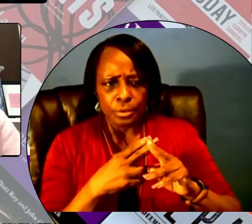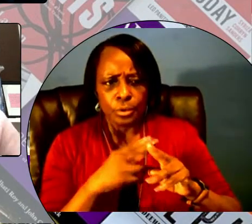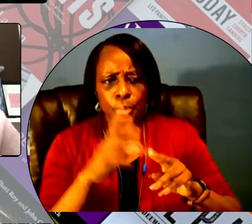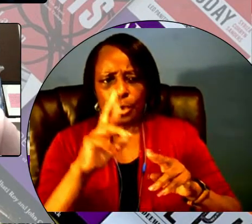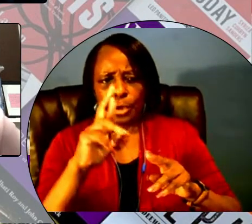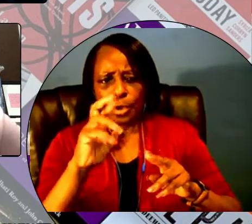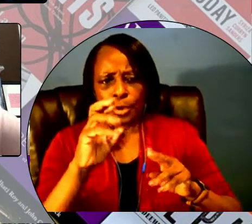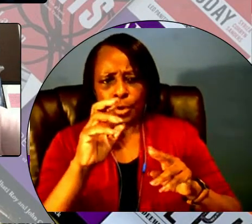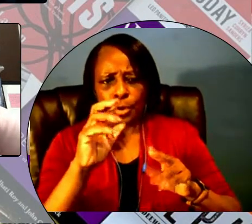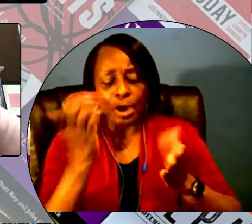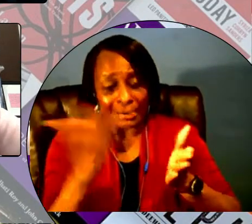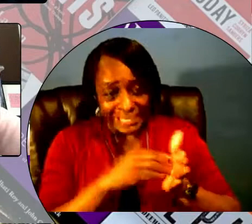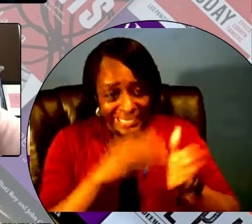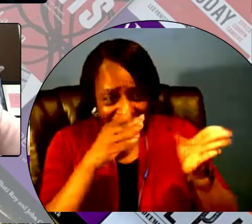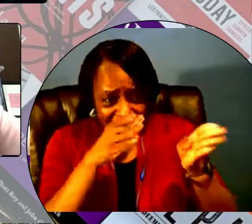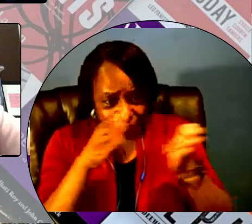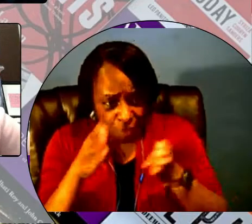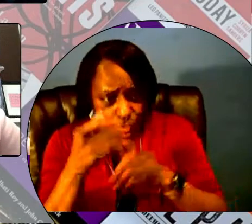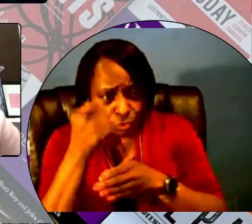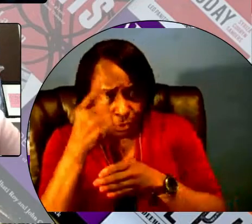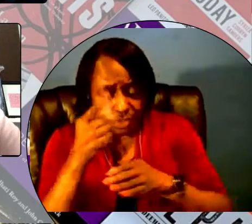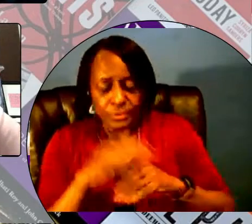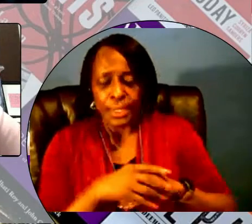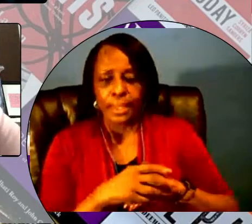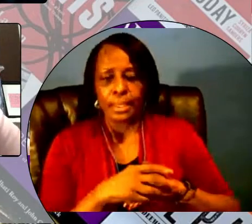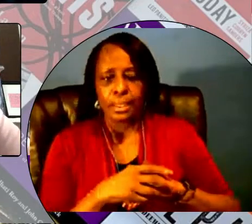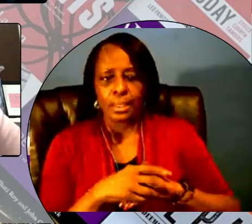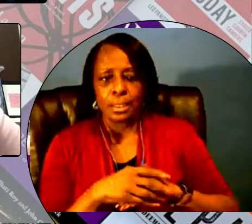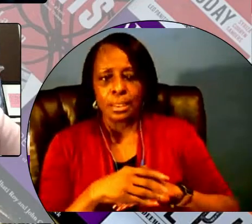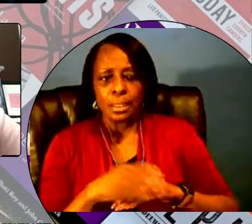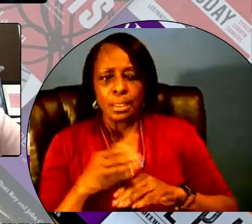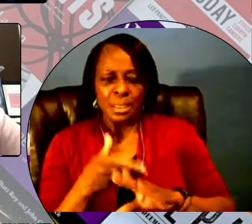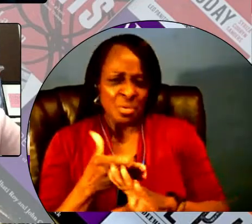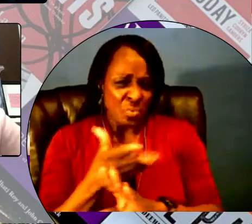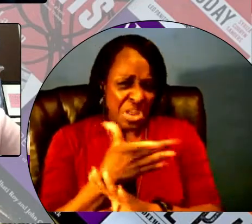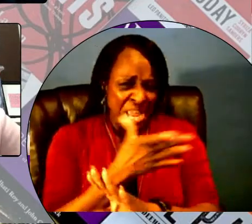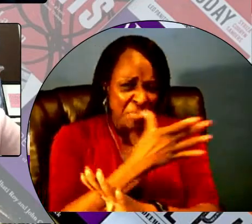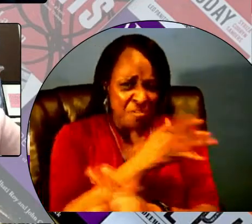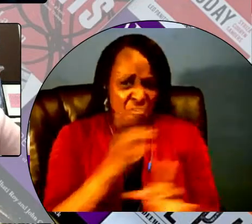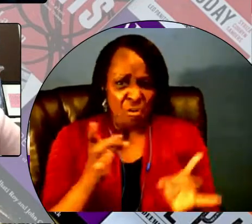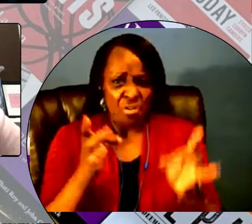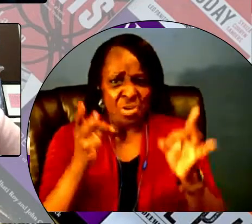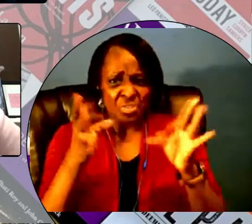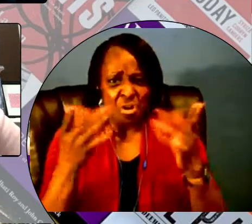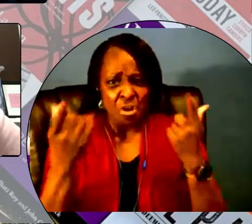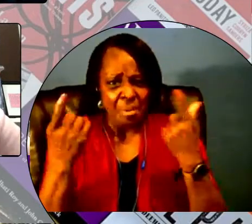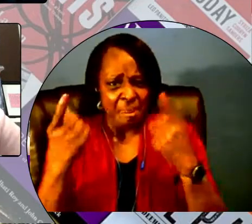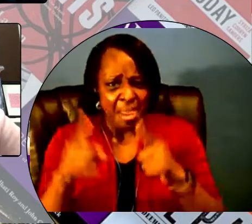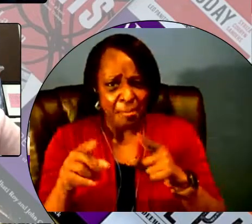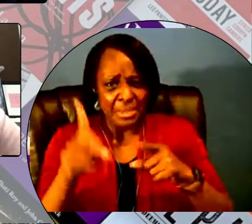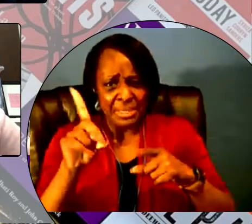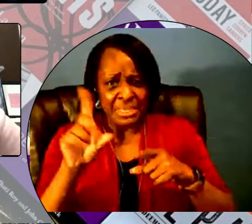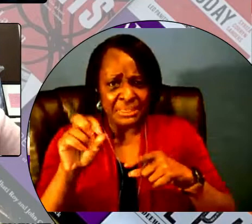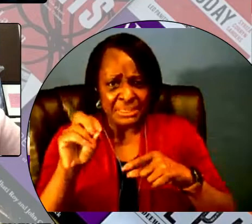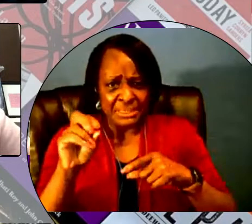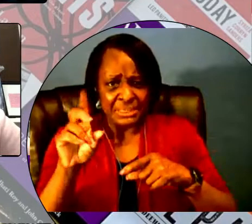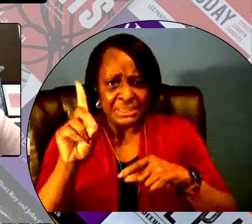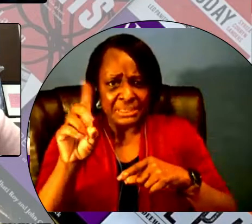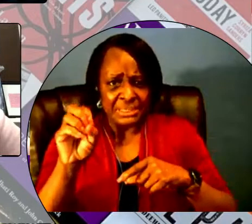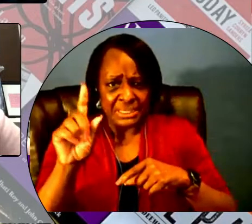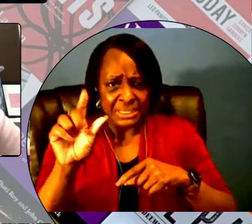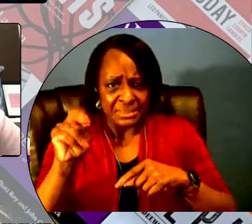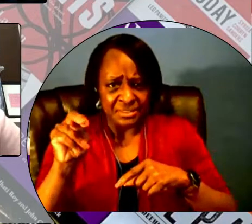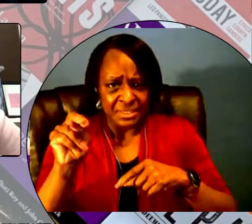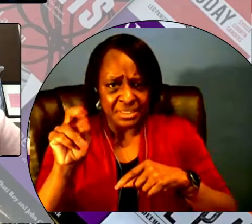bit to understand that way before this horrible situation is happening in the detention centers right now, it